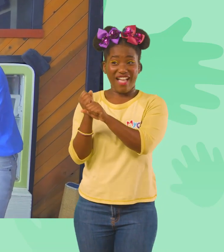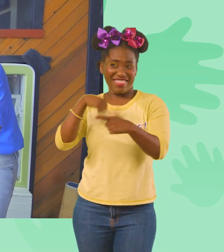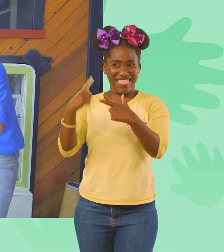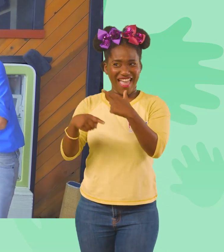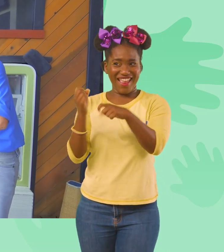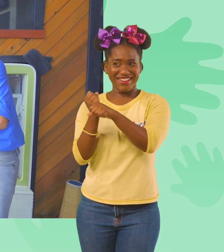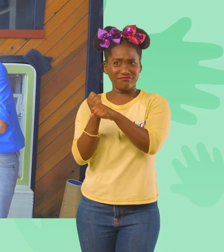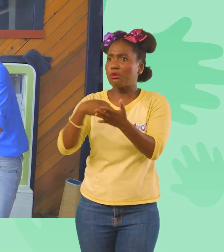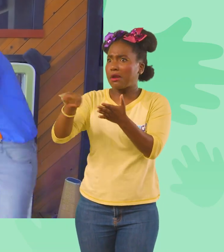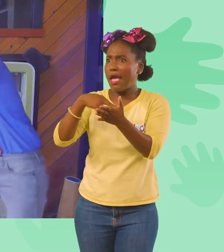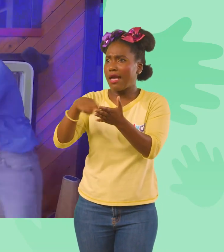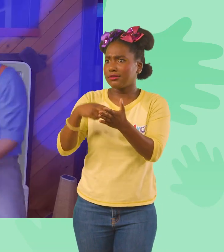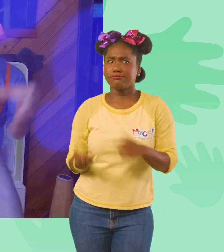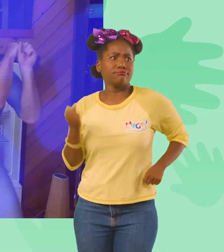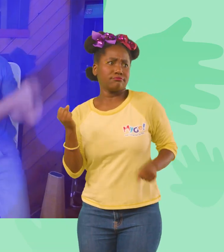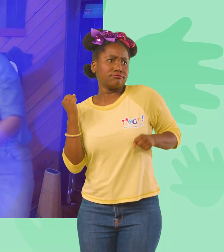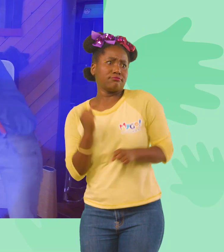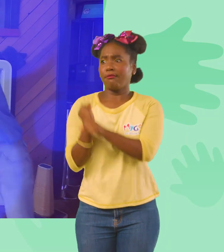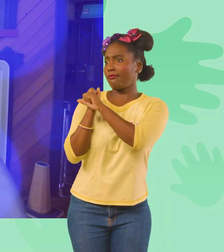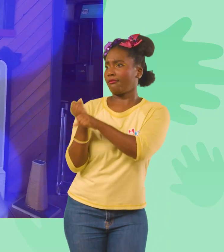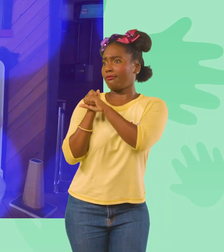then you just dance!